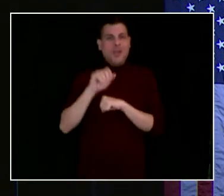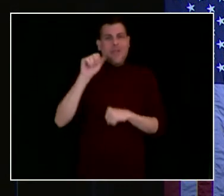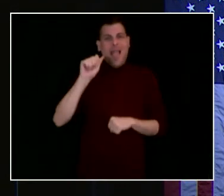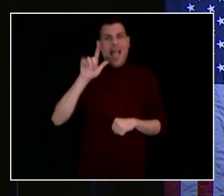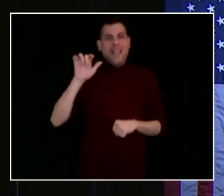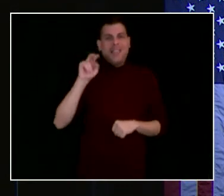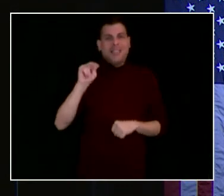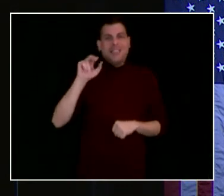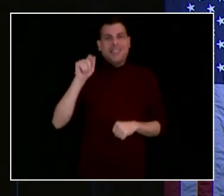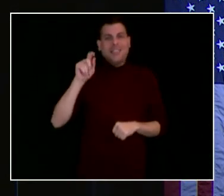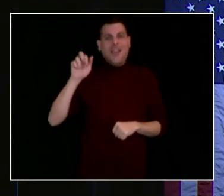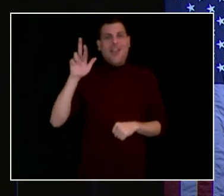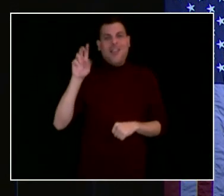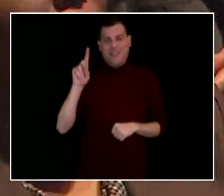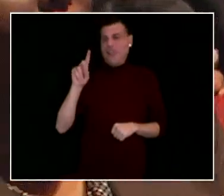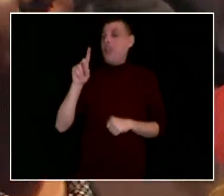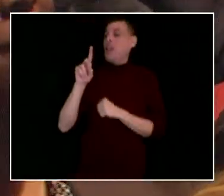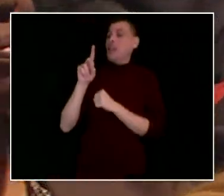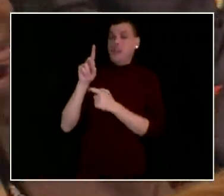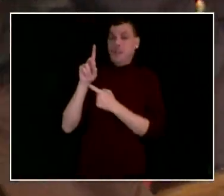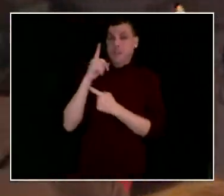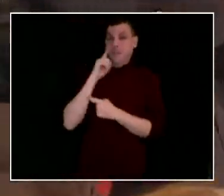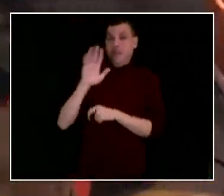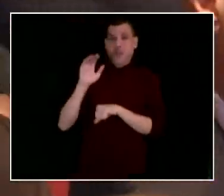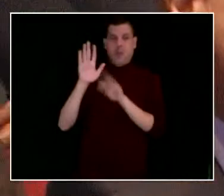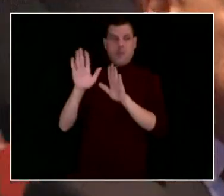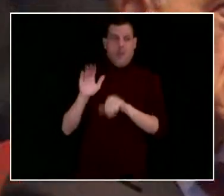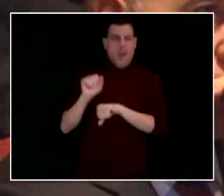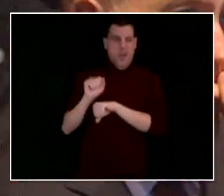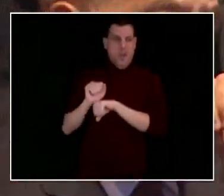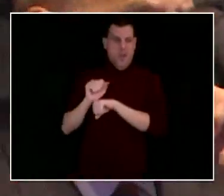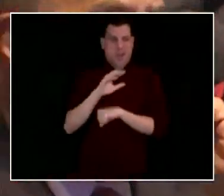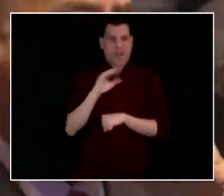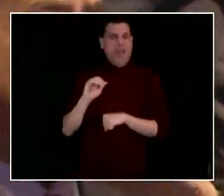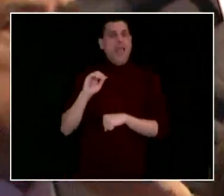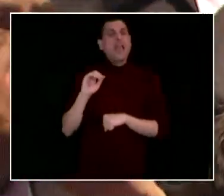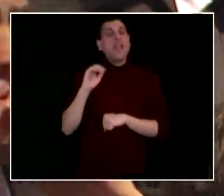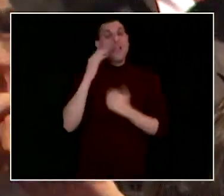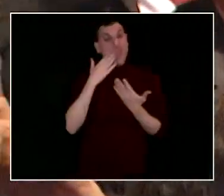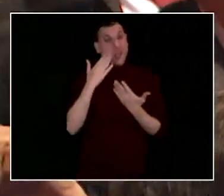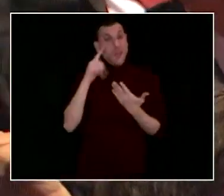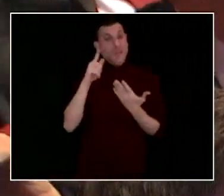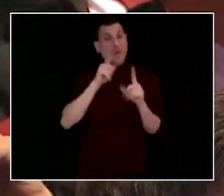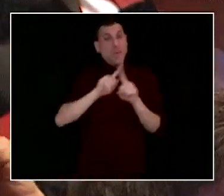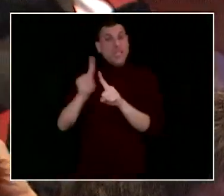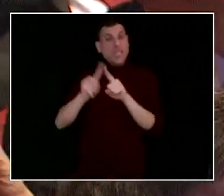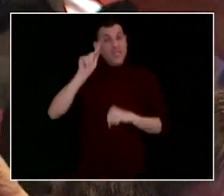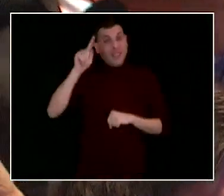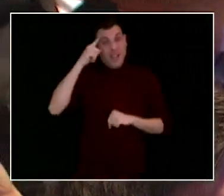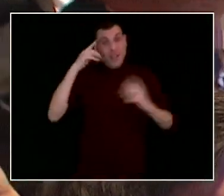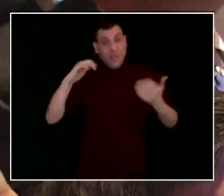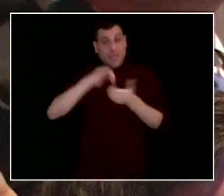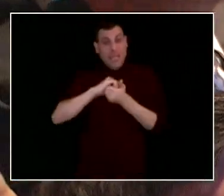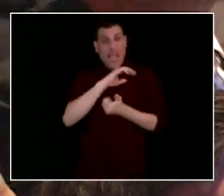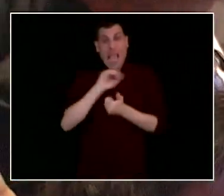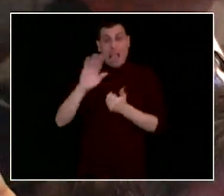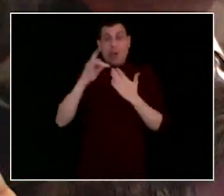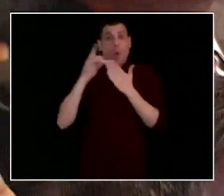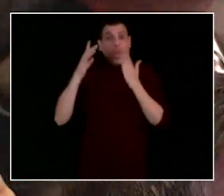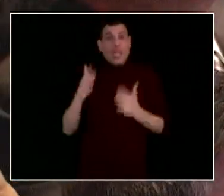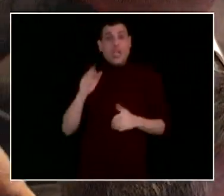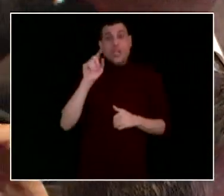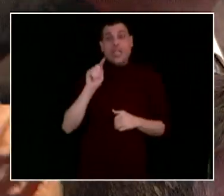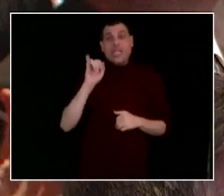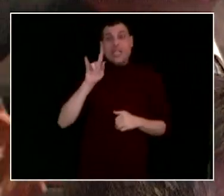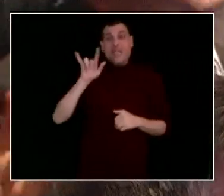for doing the great work that's needed. And thanks to the leadership of Intergovernmental Affairs Director Tiffany Raspberry, who went to